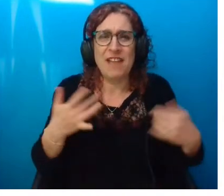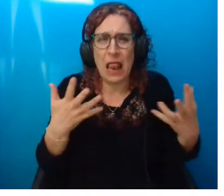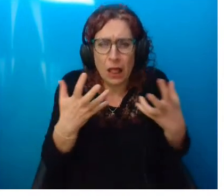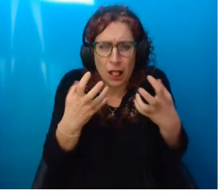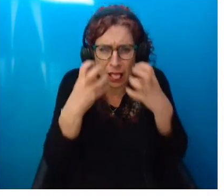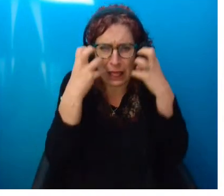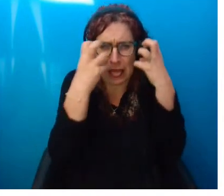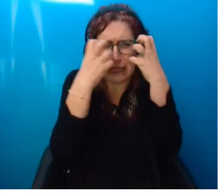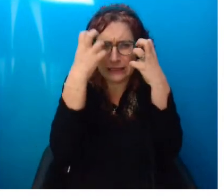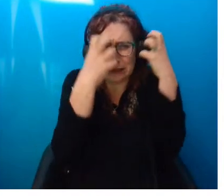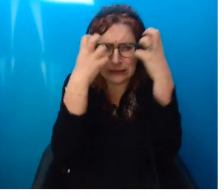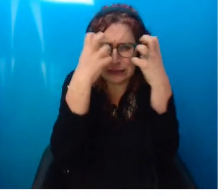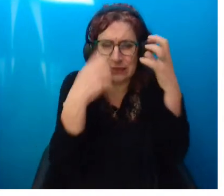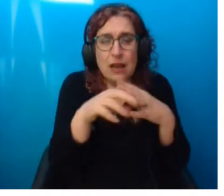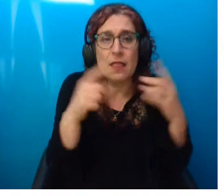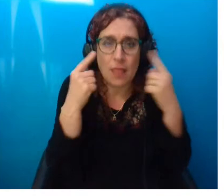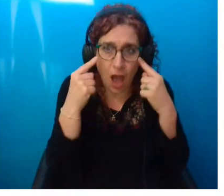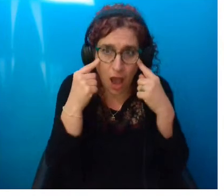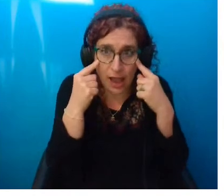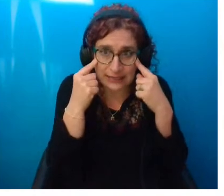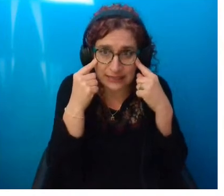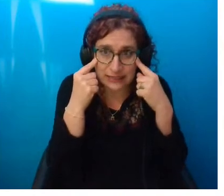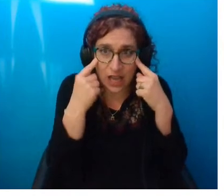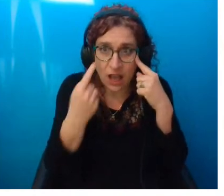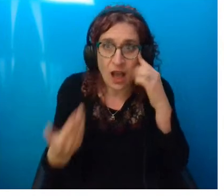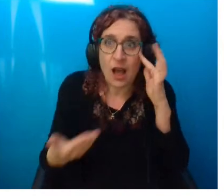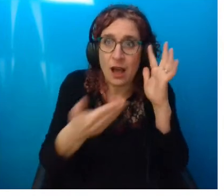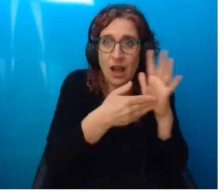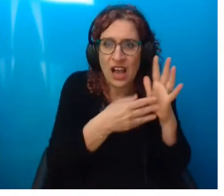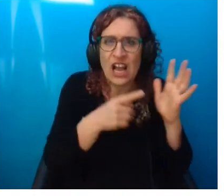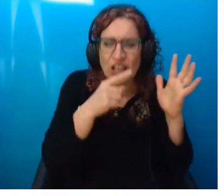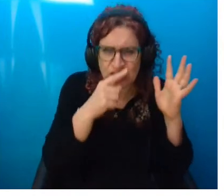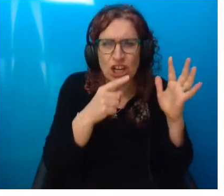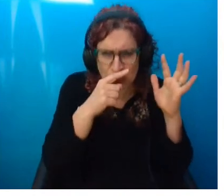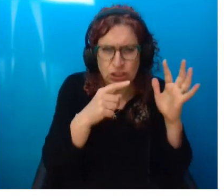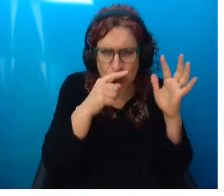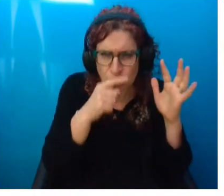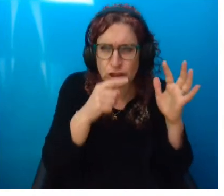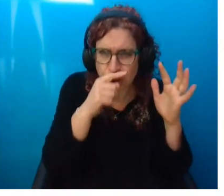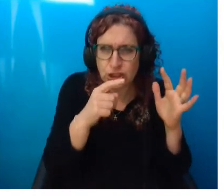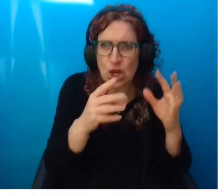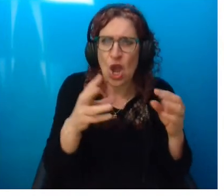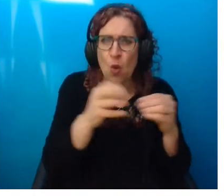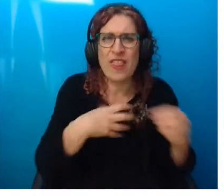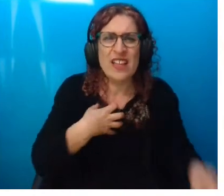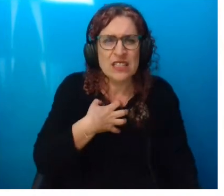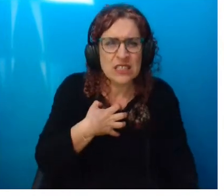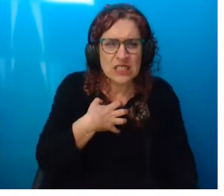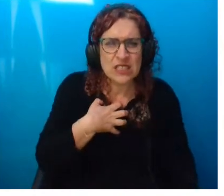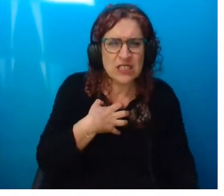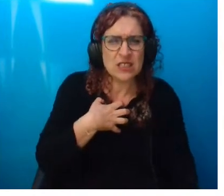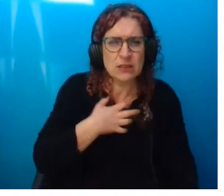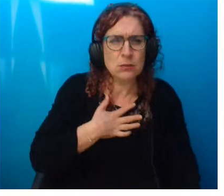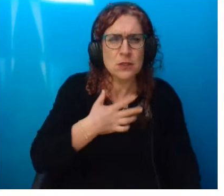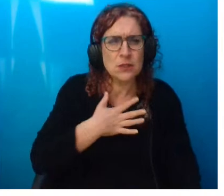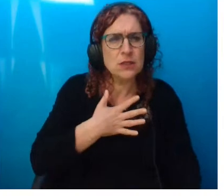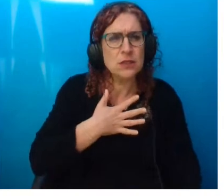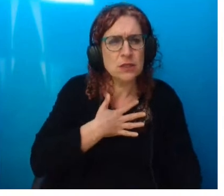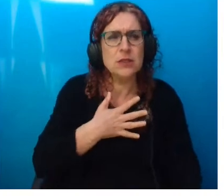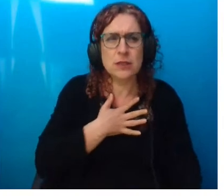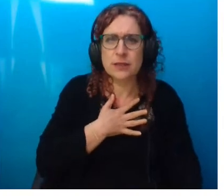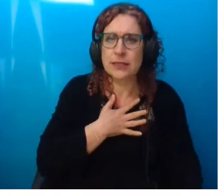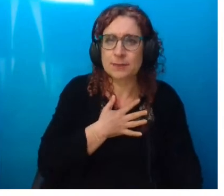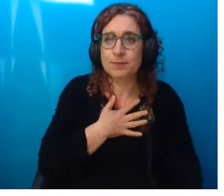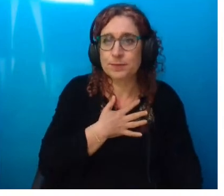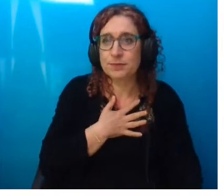the eyes. And to the sneezings are added a further sensation of tightness of the chest and difficulty in breathing. So